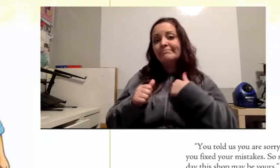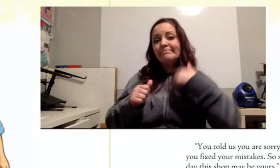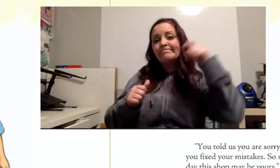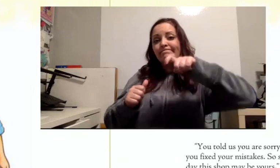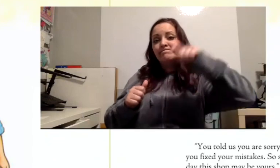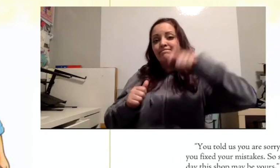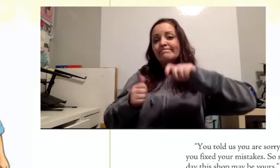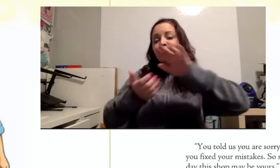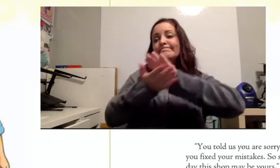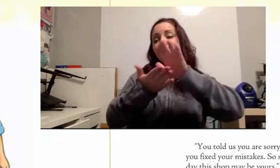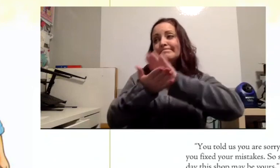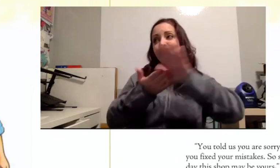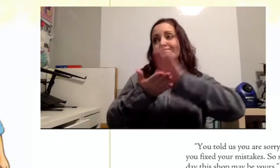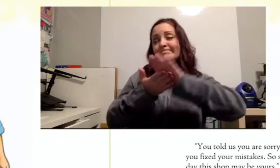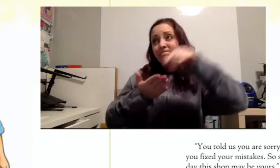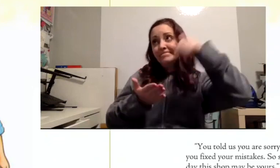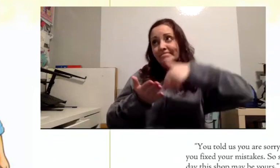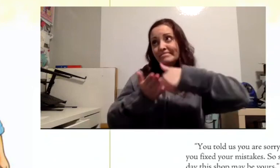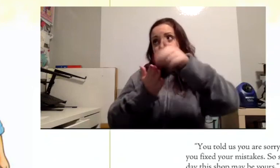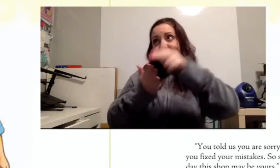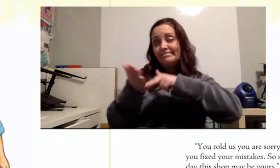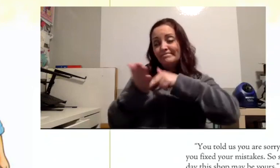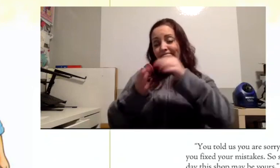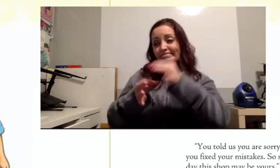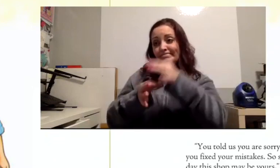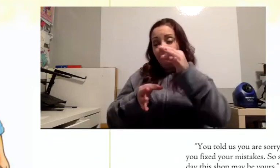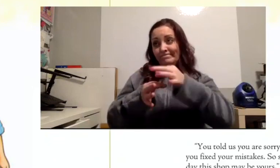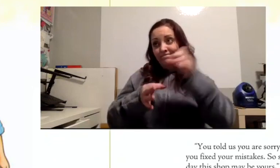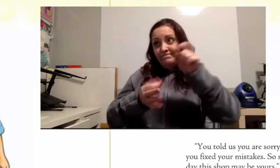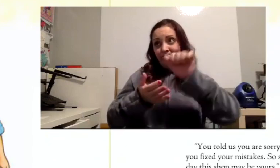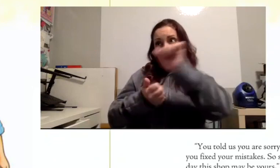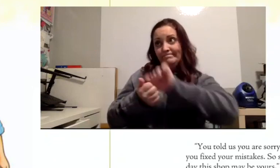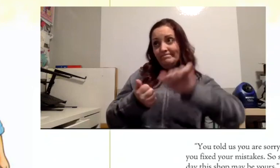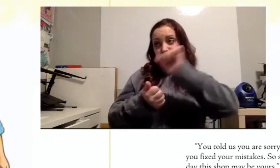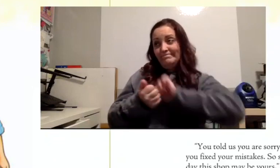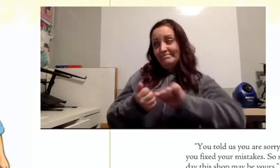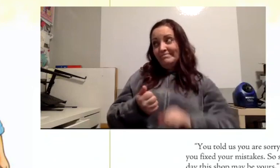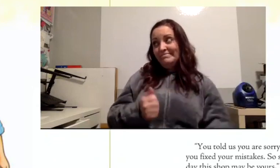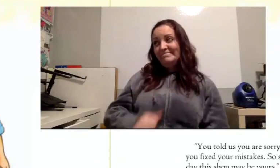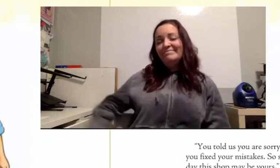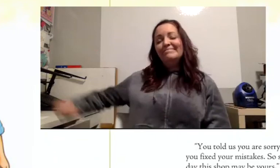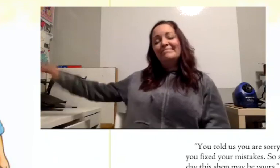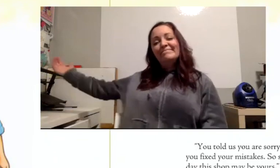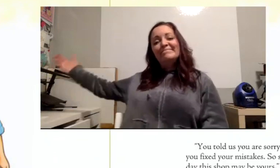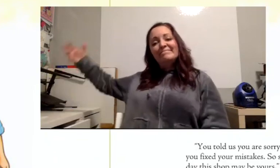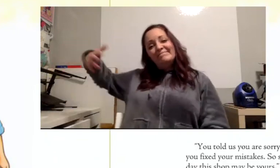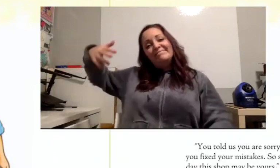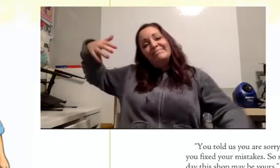hugging the old man, "but not before I finish cleaning those brushes."